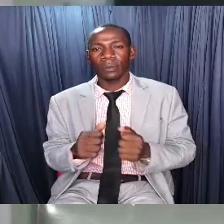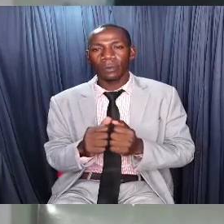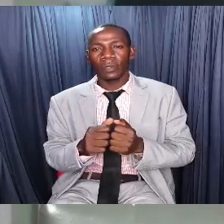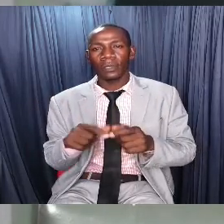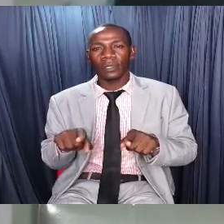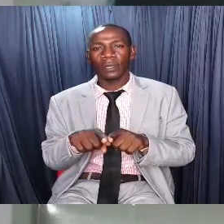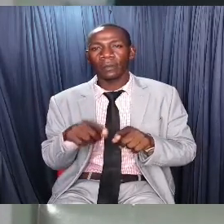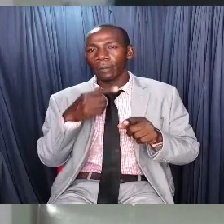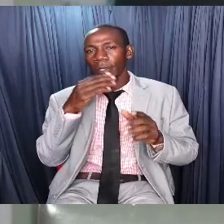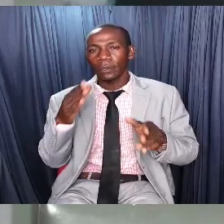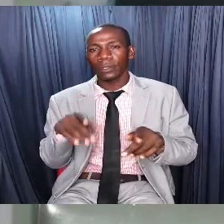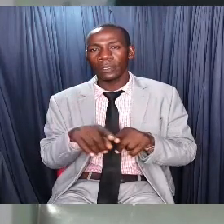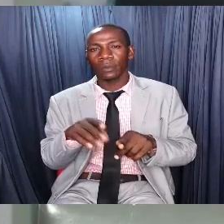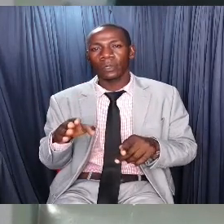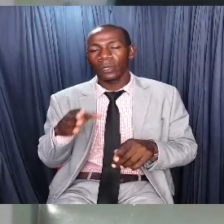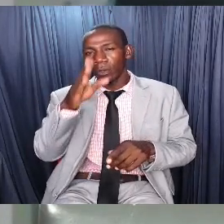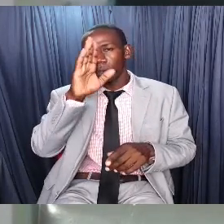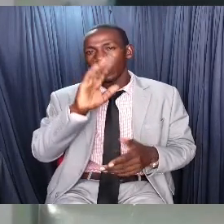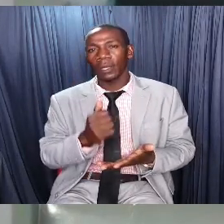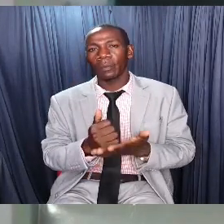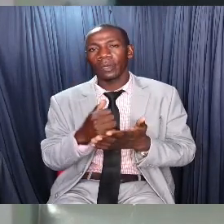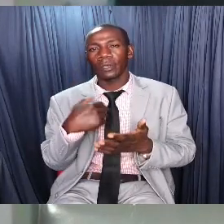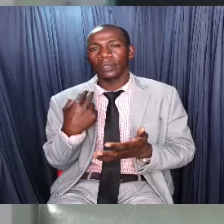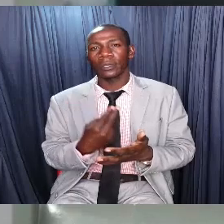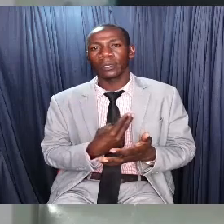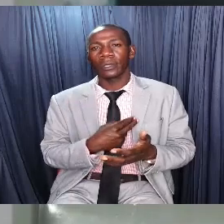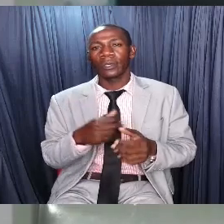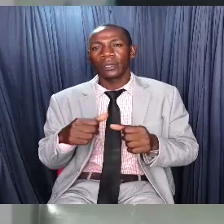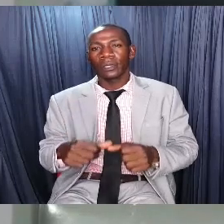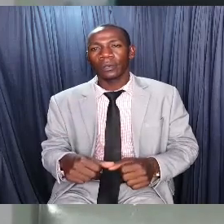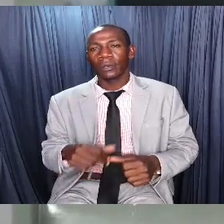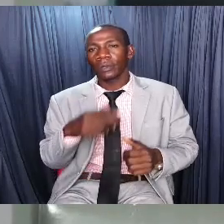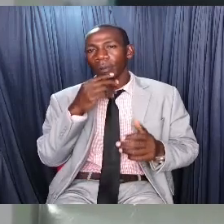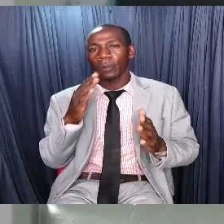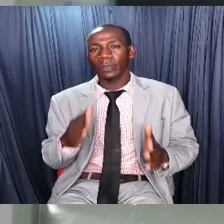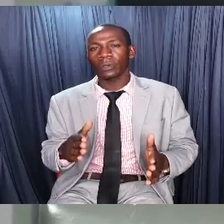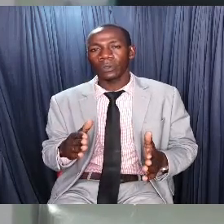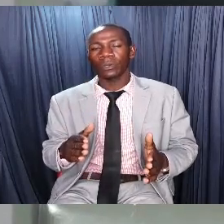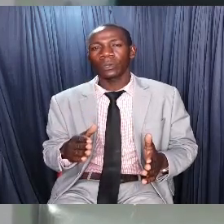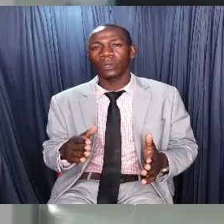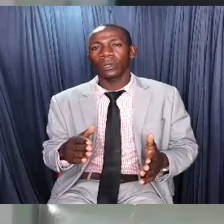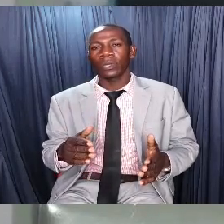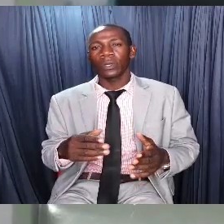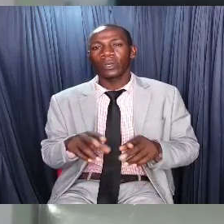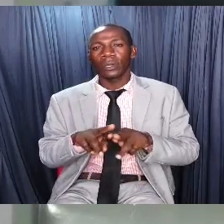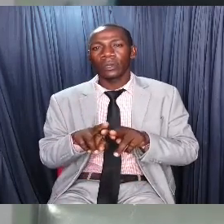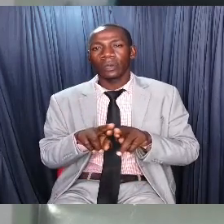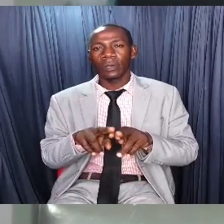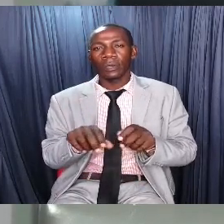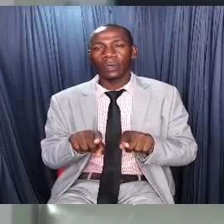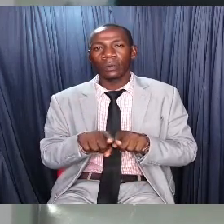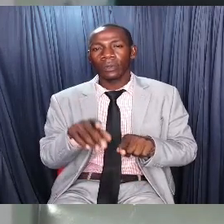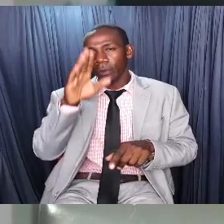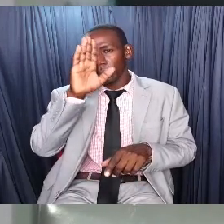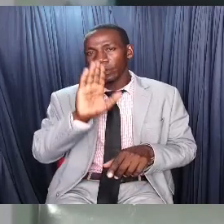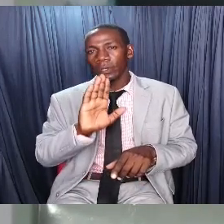stays with such a person like this one here. Mungu ametujalia. God has enabled us. Tunakaa na mtu ambaye. We stay with a man that. Ana uhusiano na Mungu. Has a